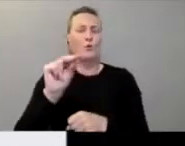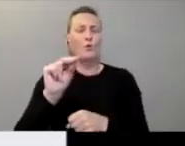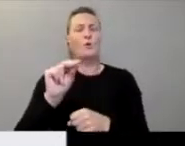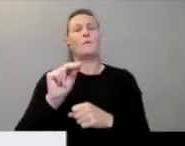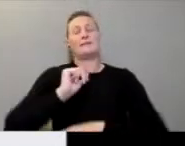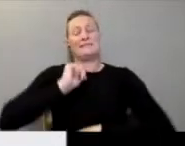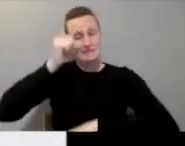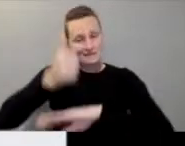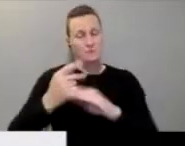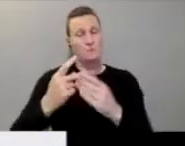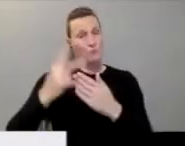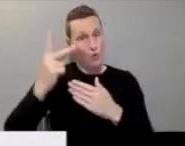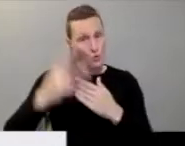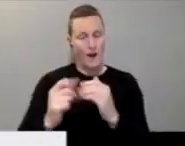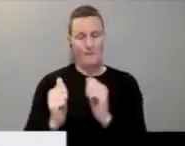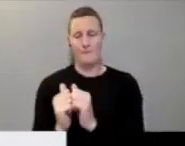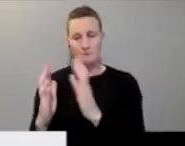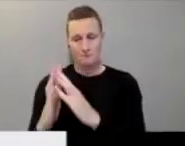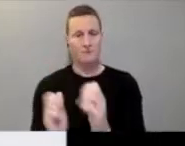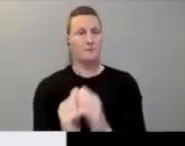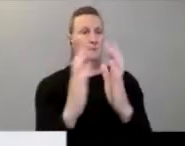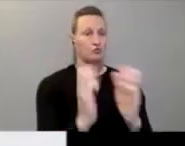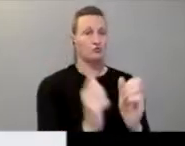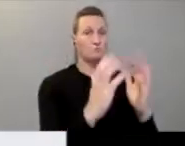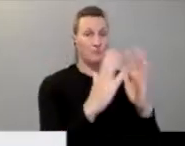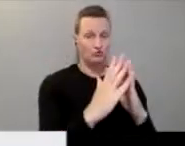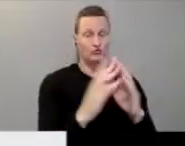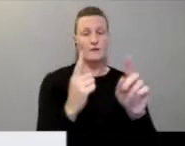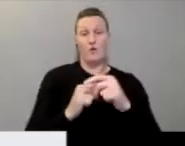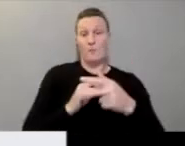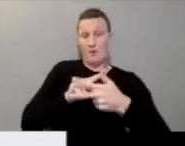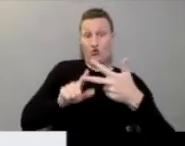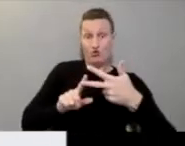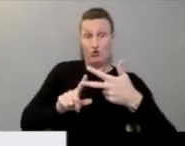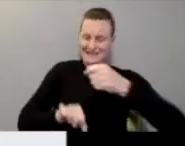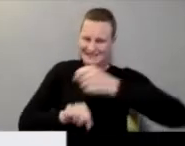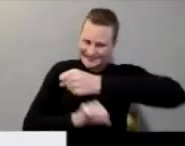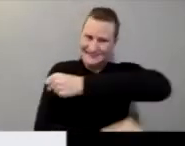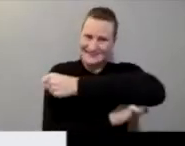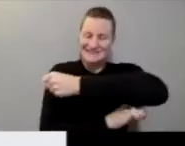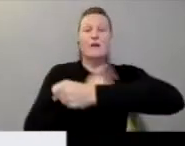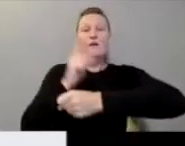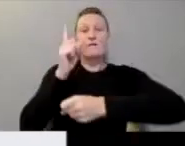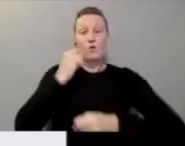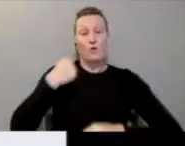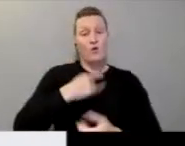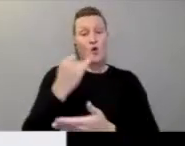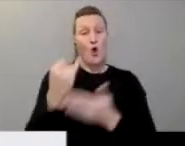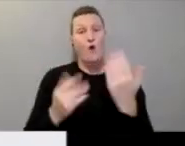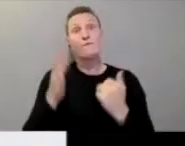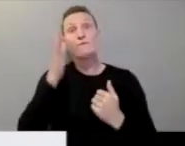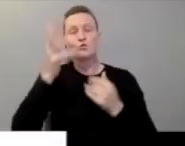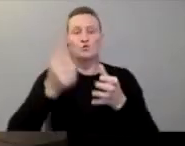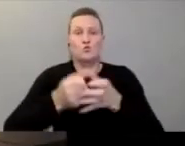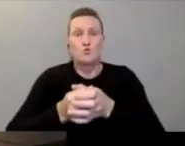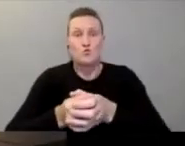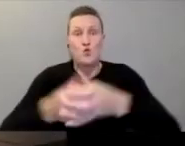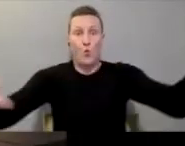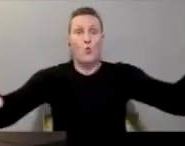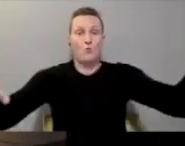are tied to the 3 pillars that are outlined again here. Can I get the next slide, please?